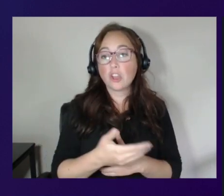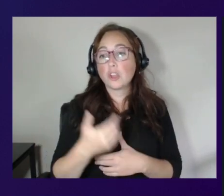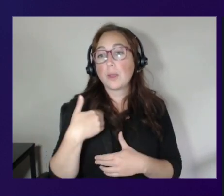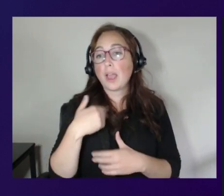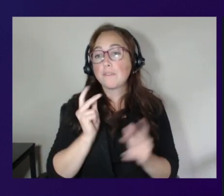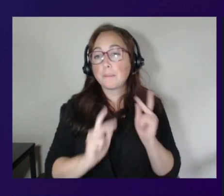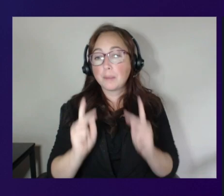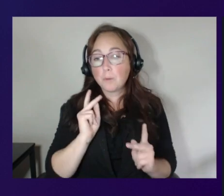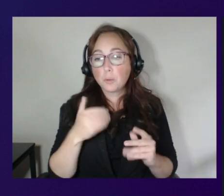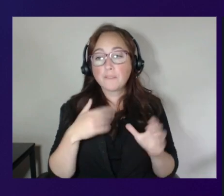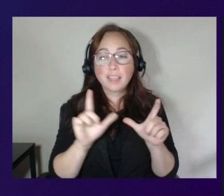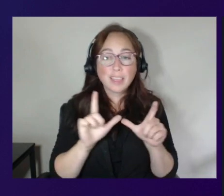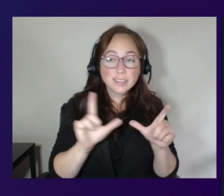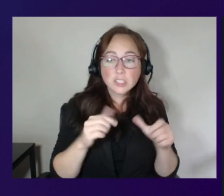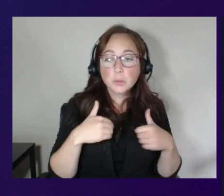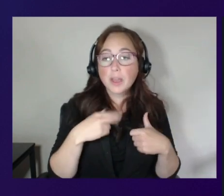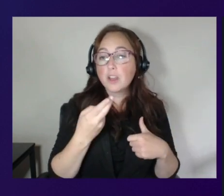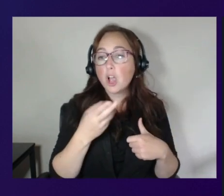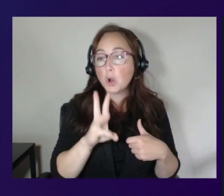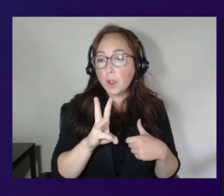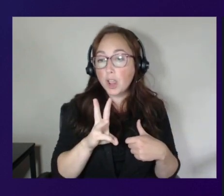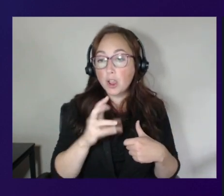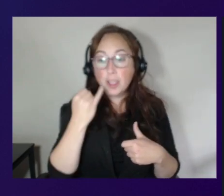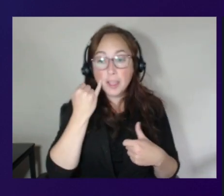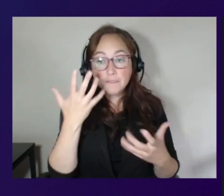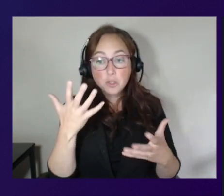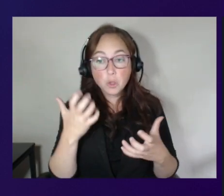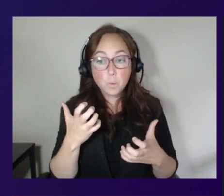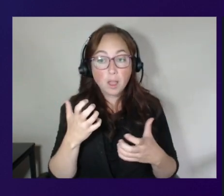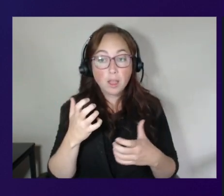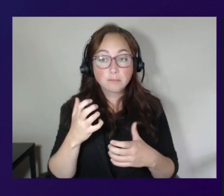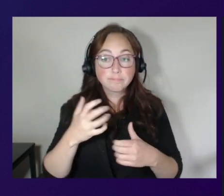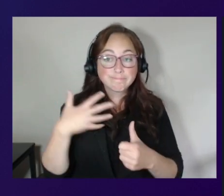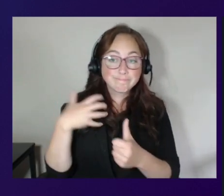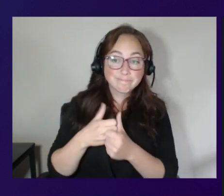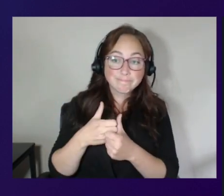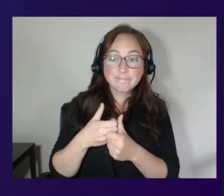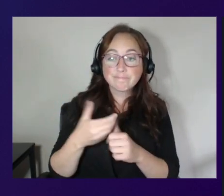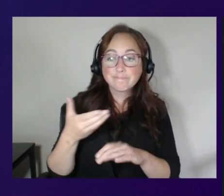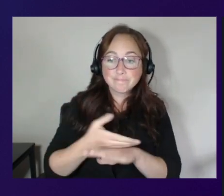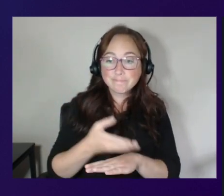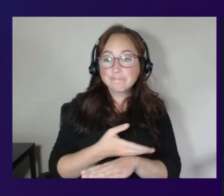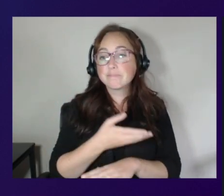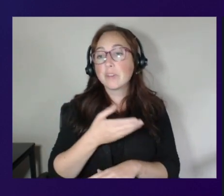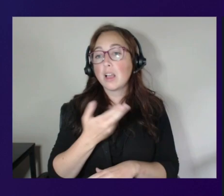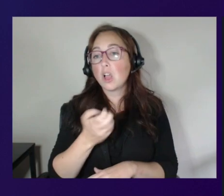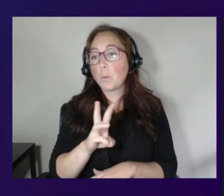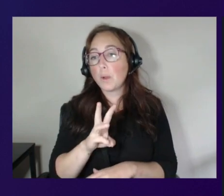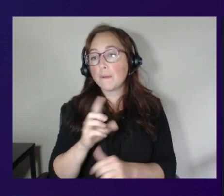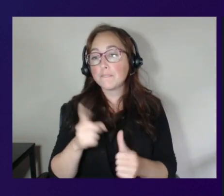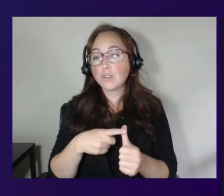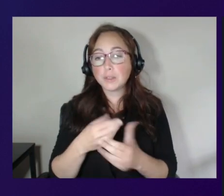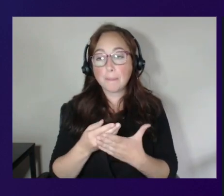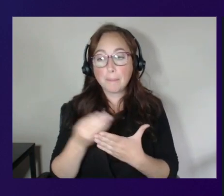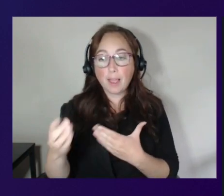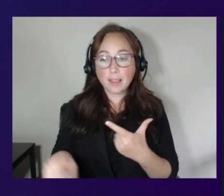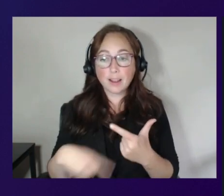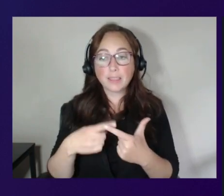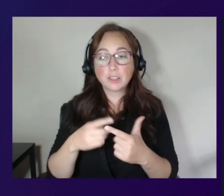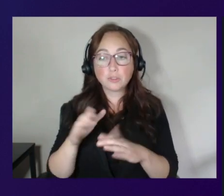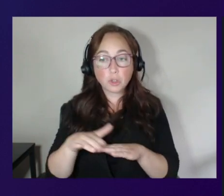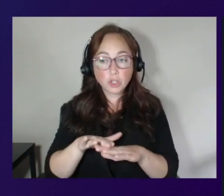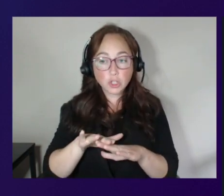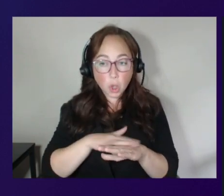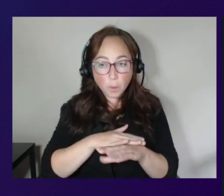hardware. If you wanted to, upgrade that hardware, you'd have to buy it first, and then slowly move things over